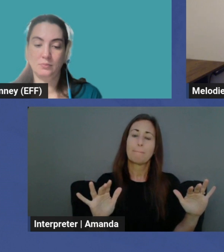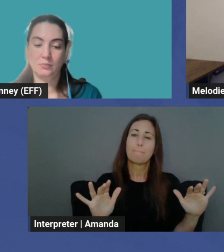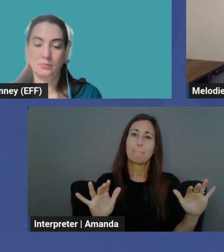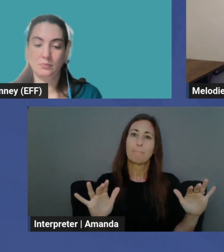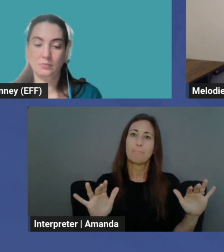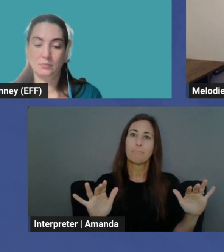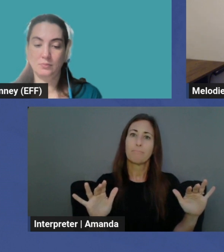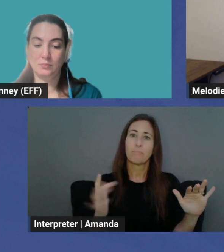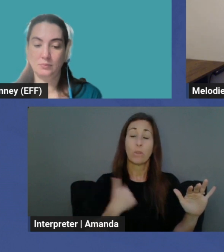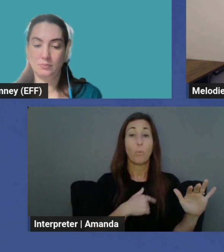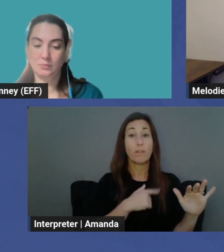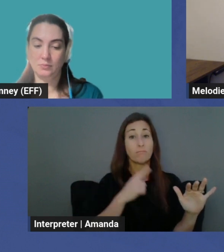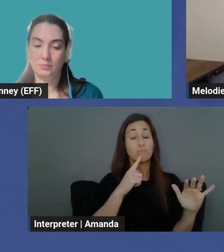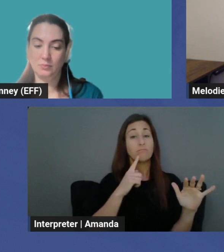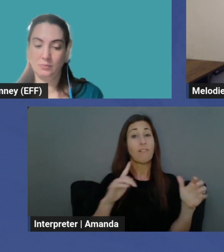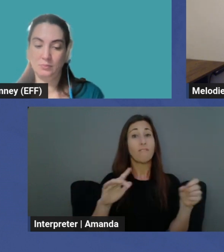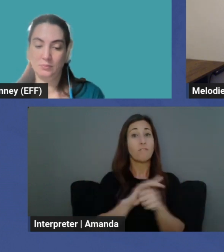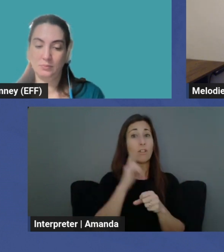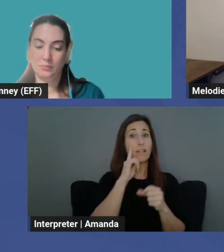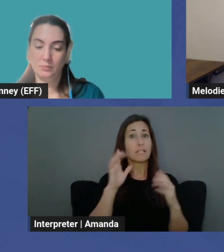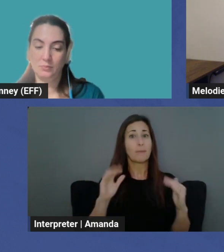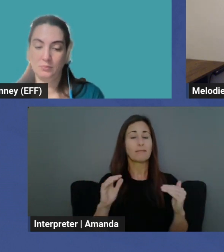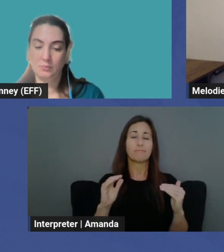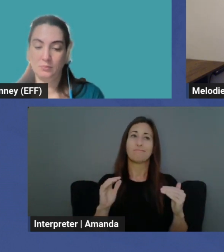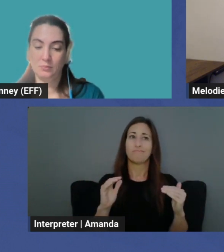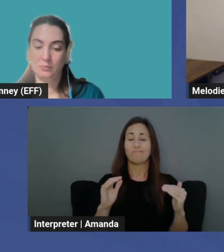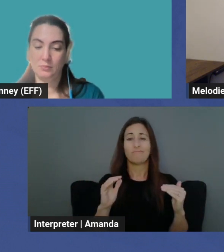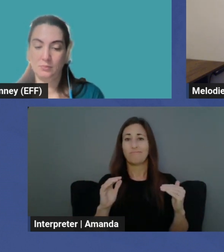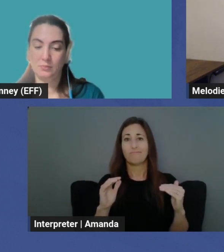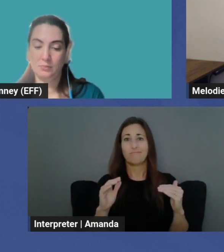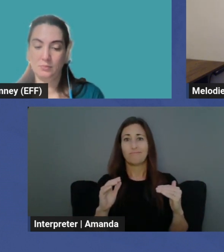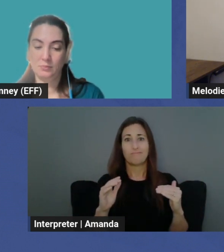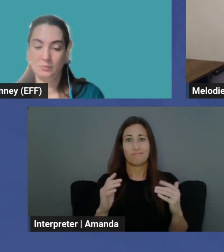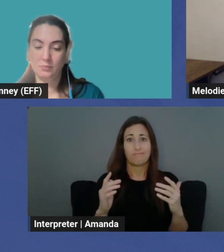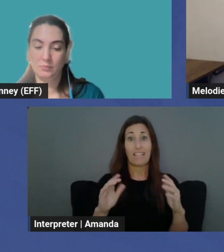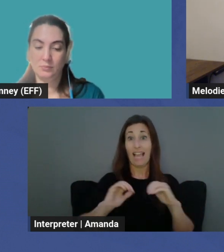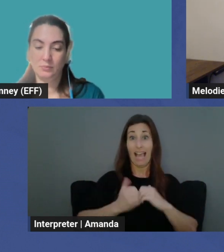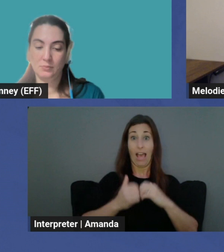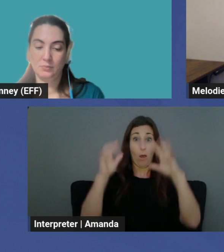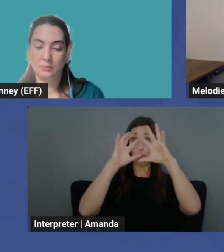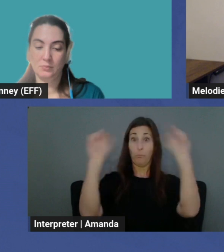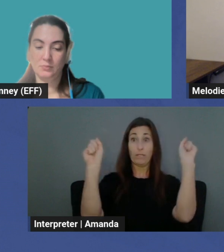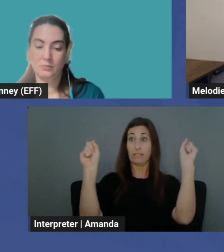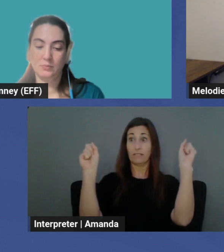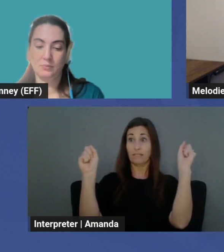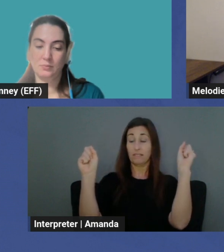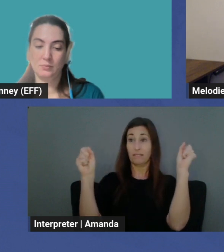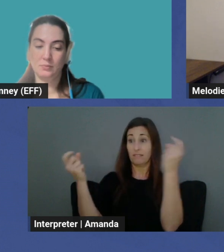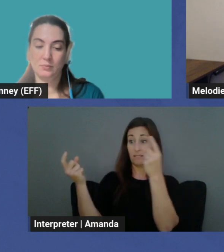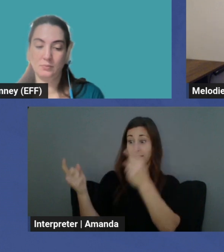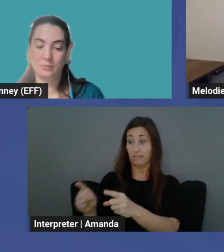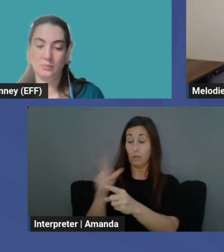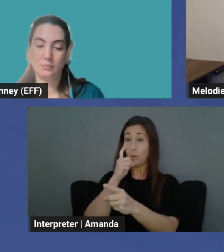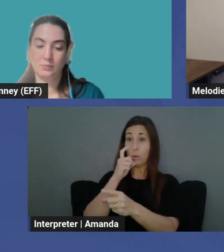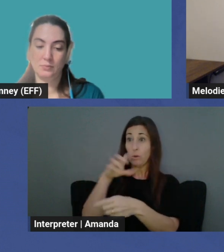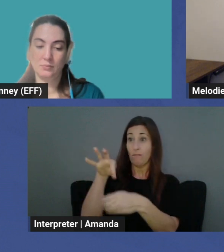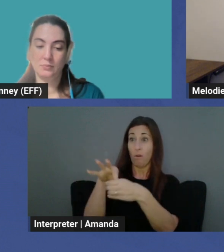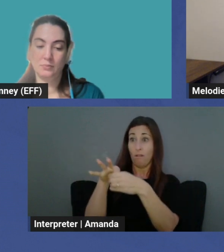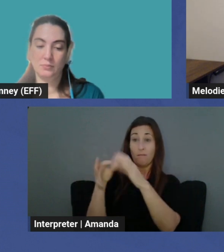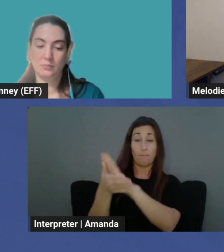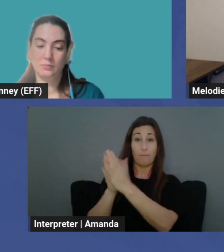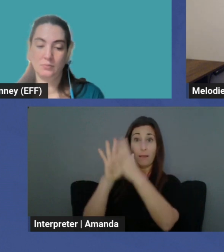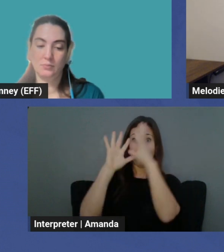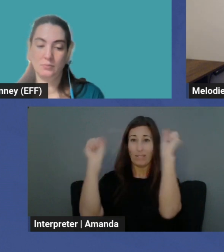we fully expect, kind of no matter how the presidential election goes, we expect to continue